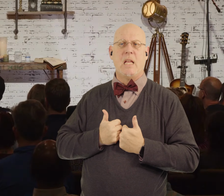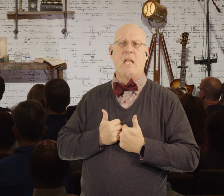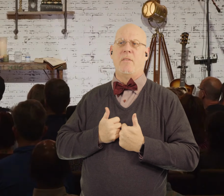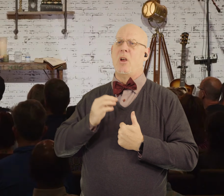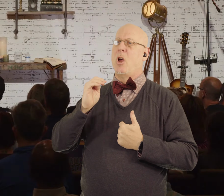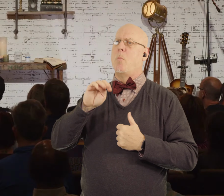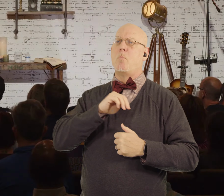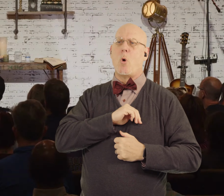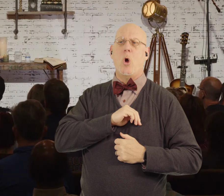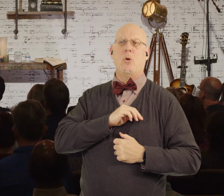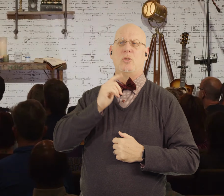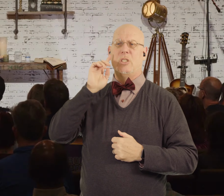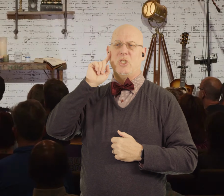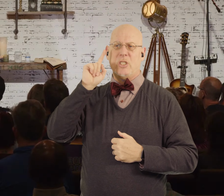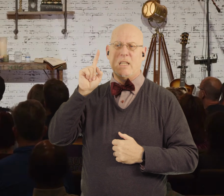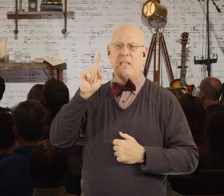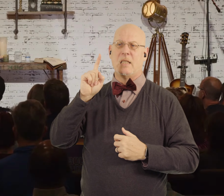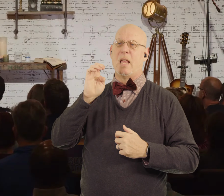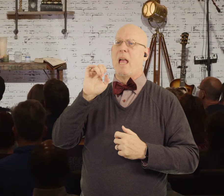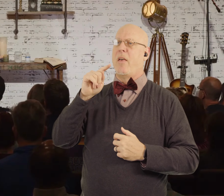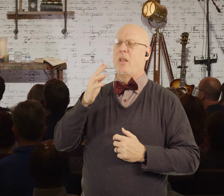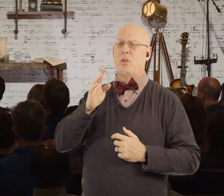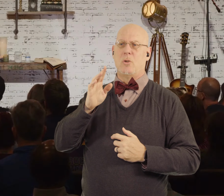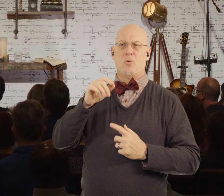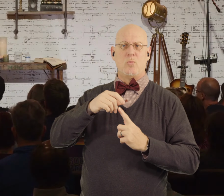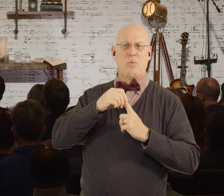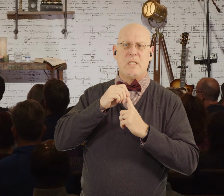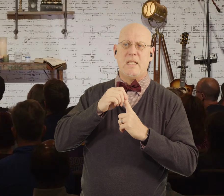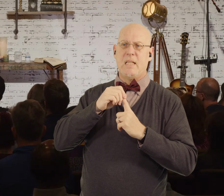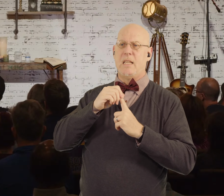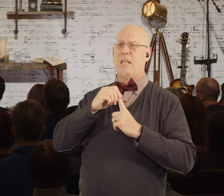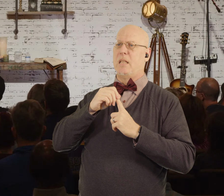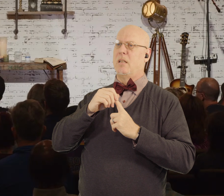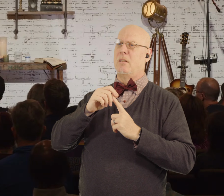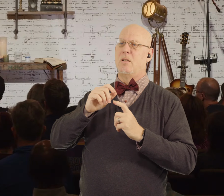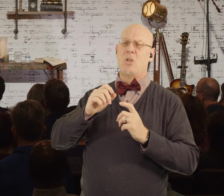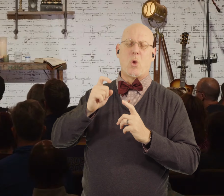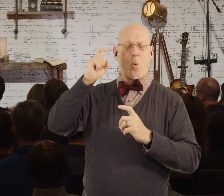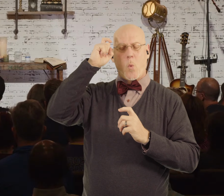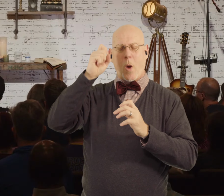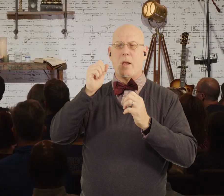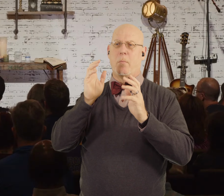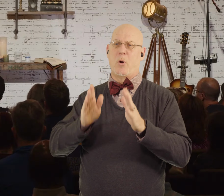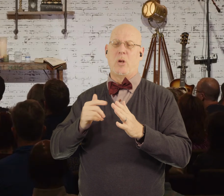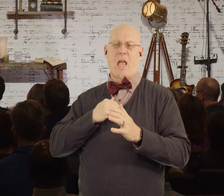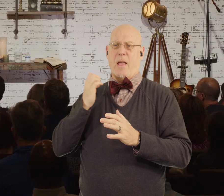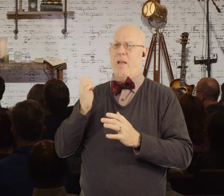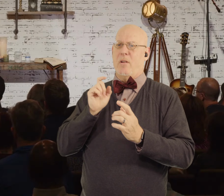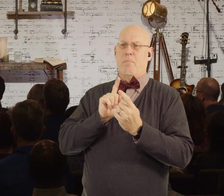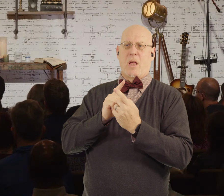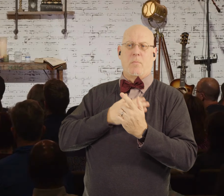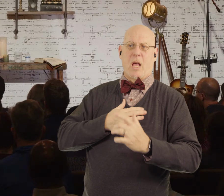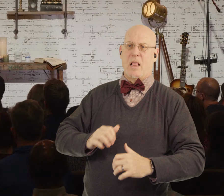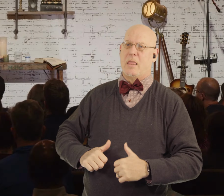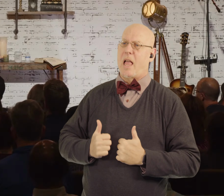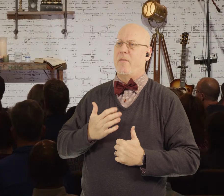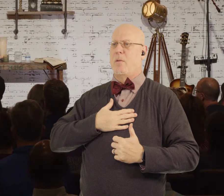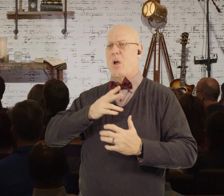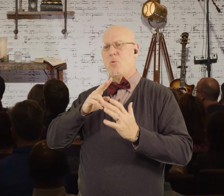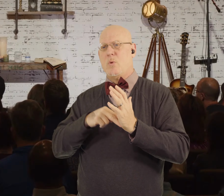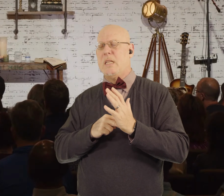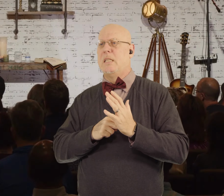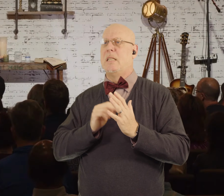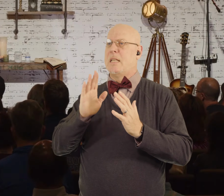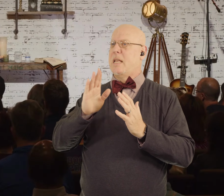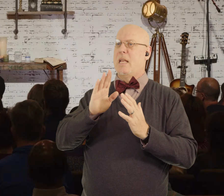lived. He was a moral genius. His ethical sense was unique. He was the intrinsically wisest person that I've ever